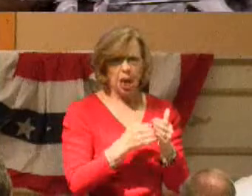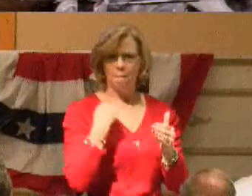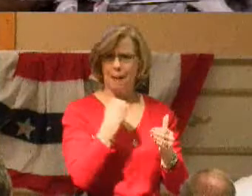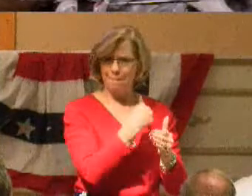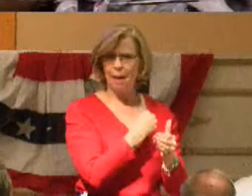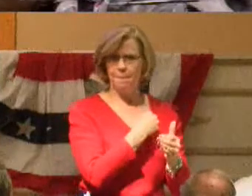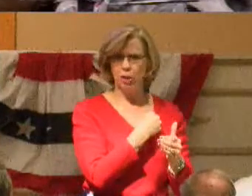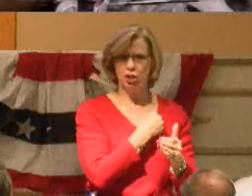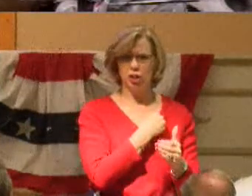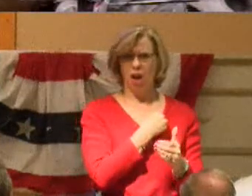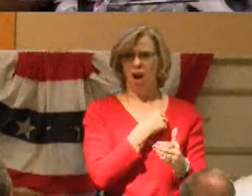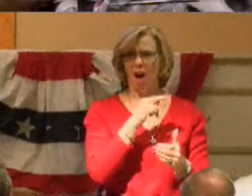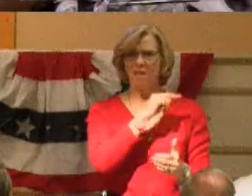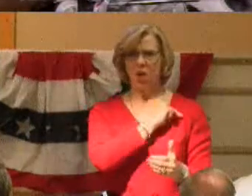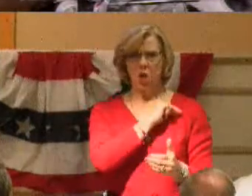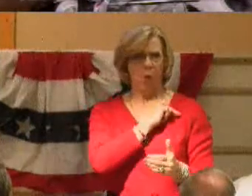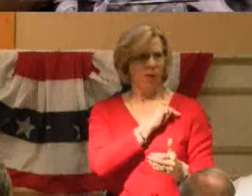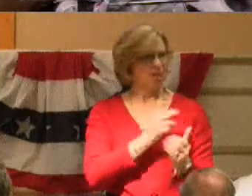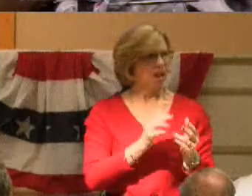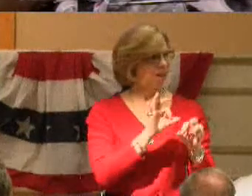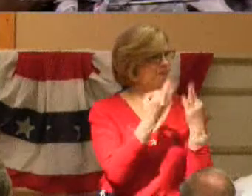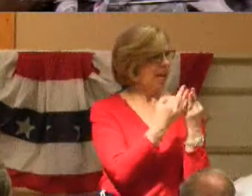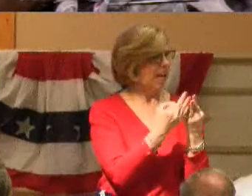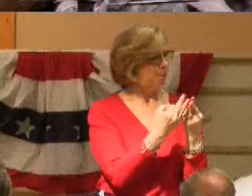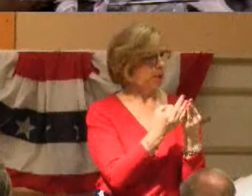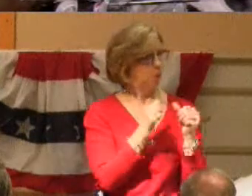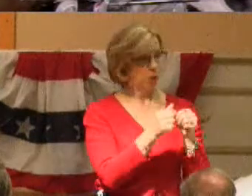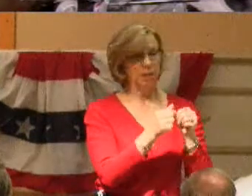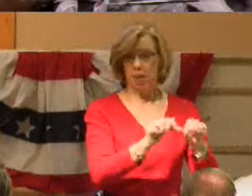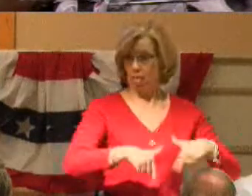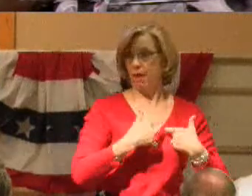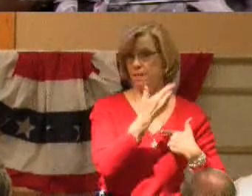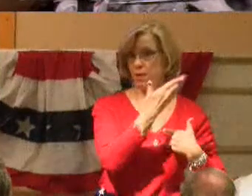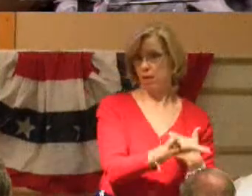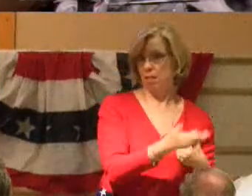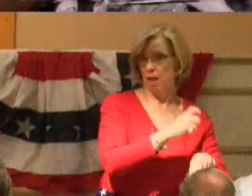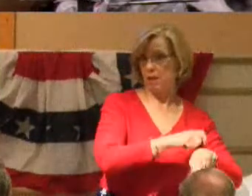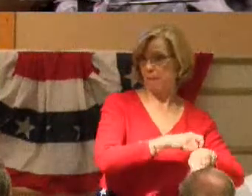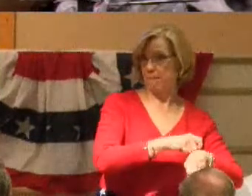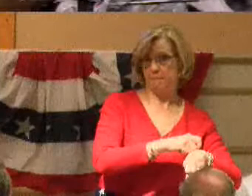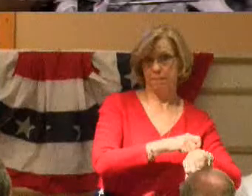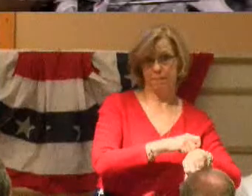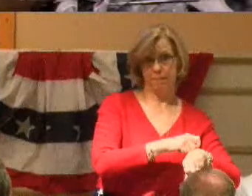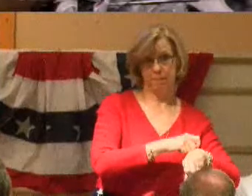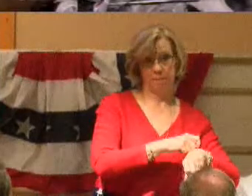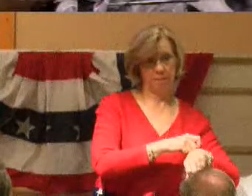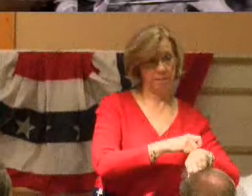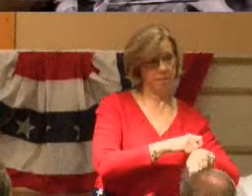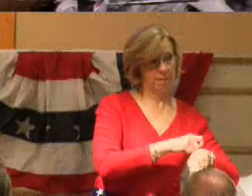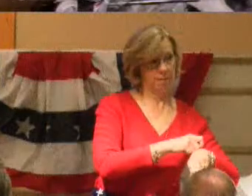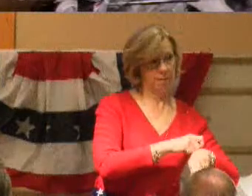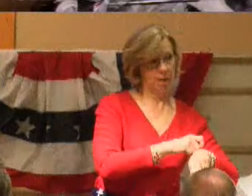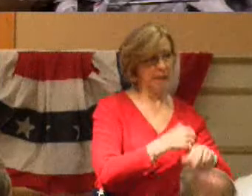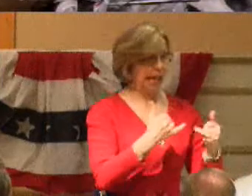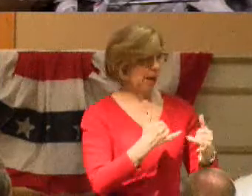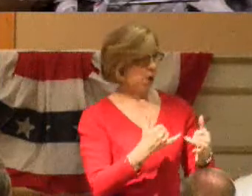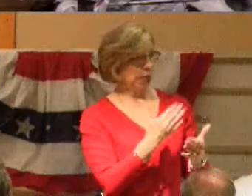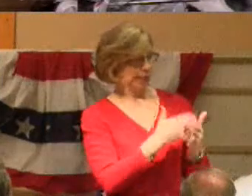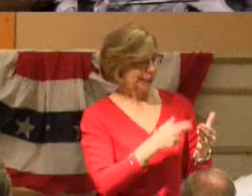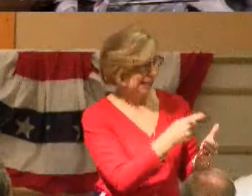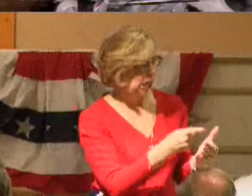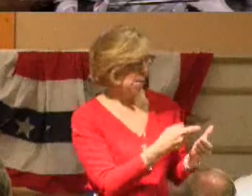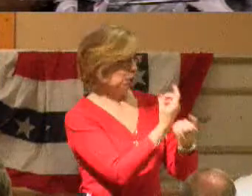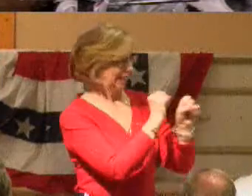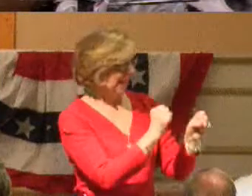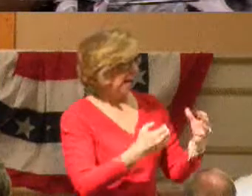family were still alive during that period of time. And so here you have some who survived the